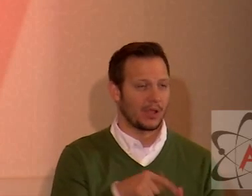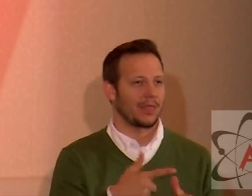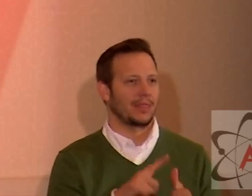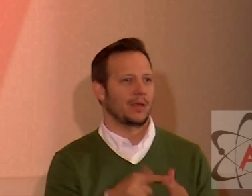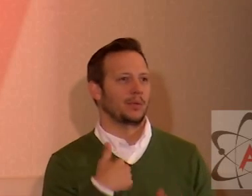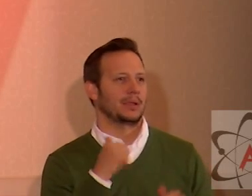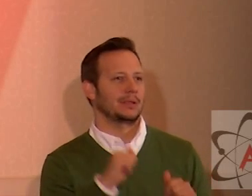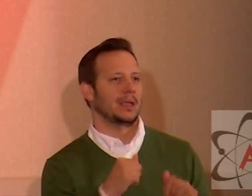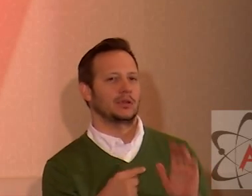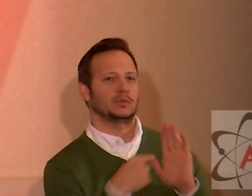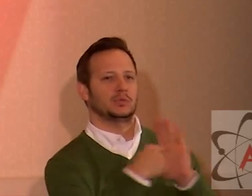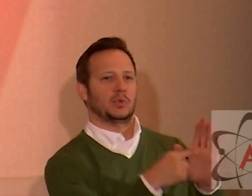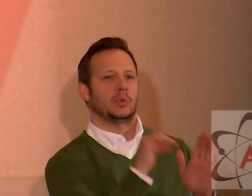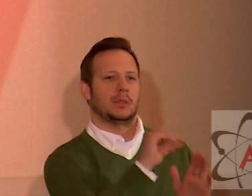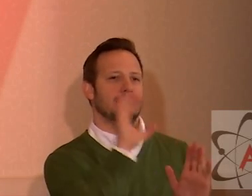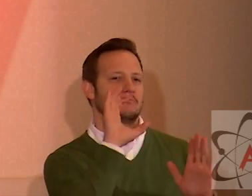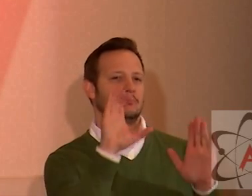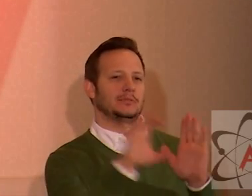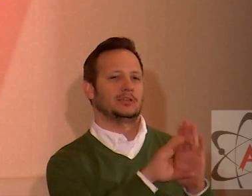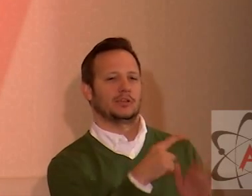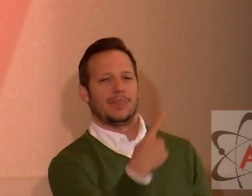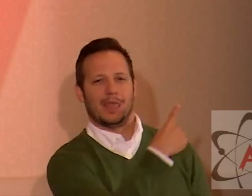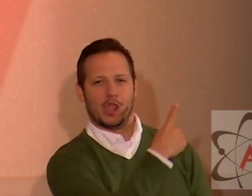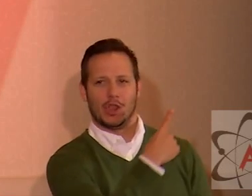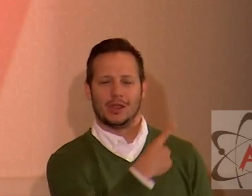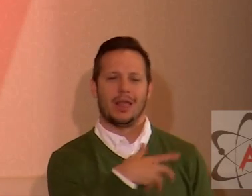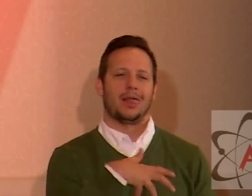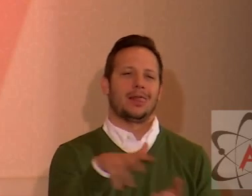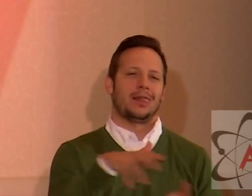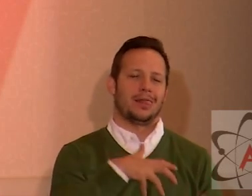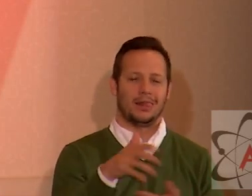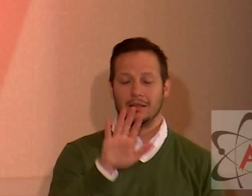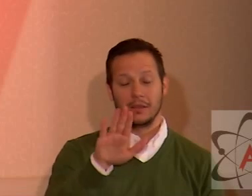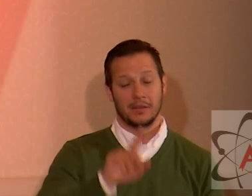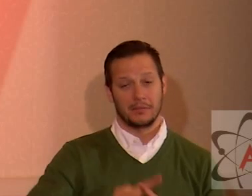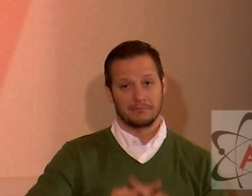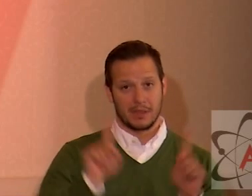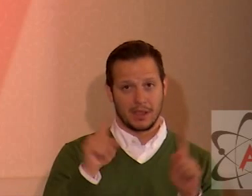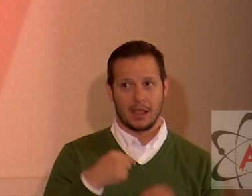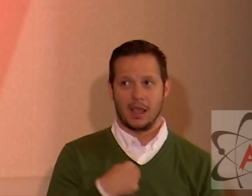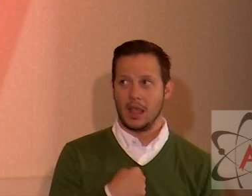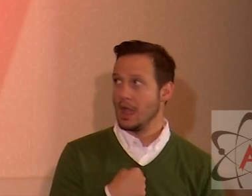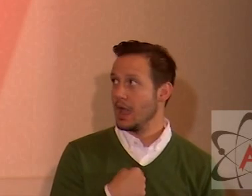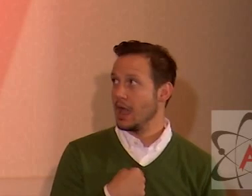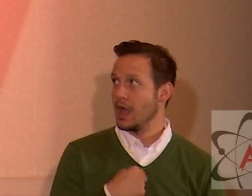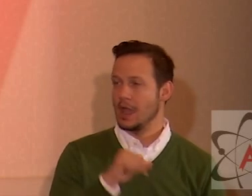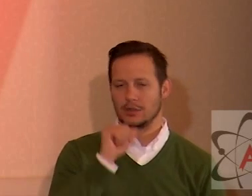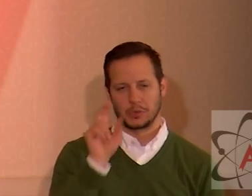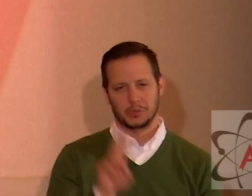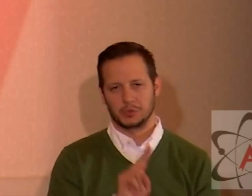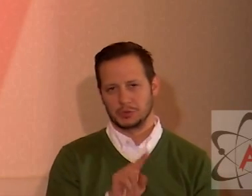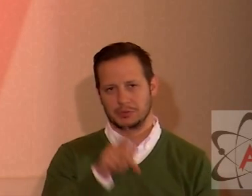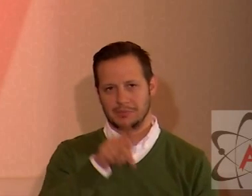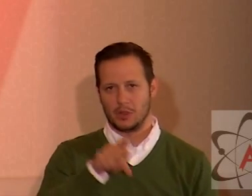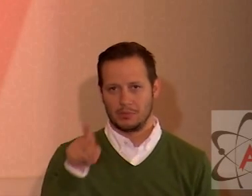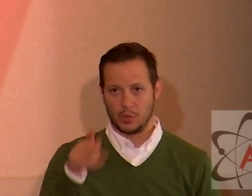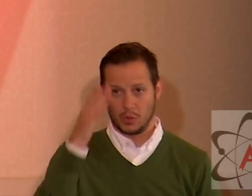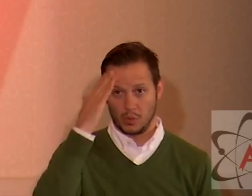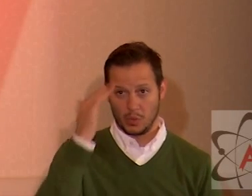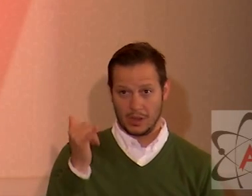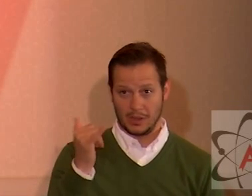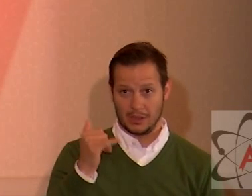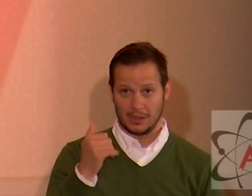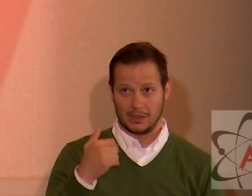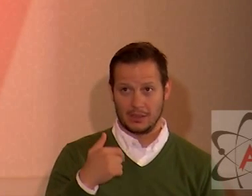an unflattering photograph of Rick up here. But I don't do PowerPoint because I think